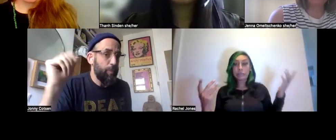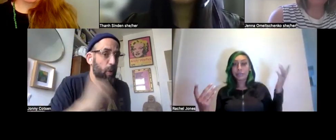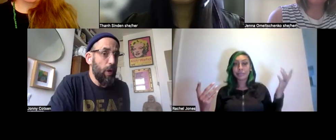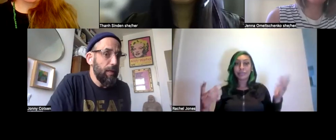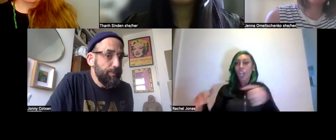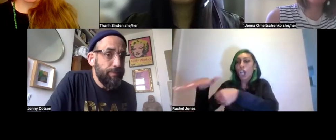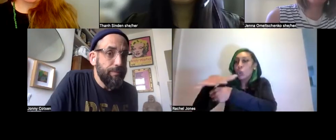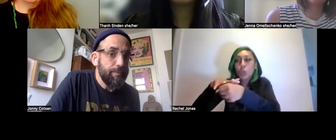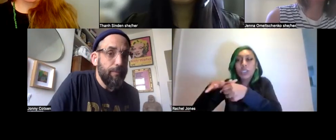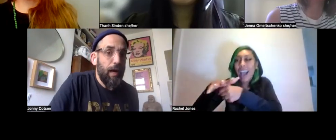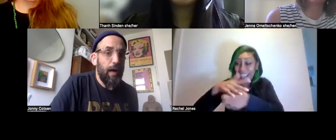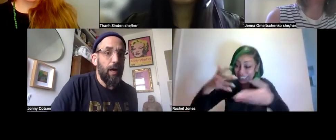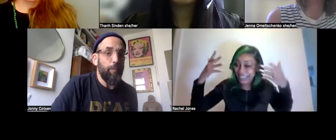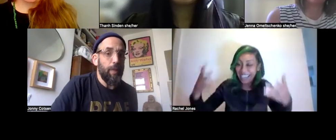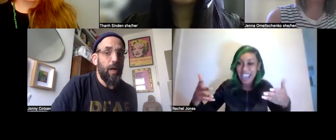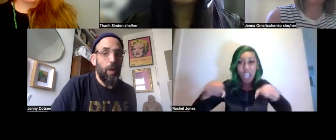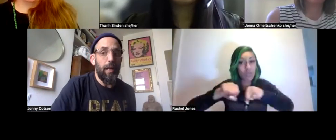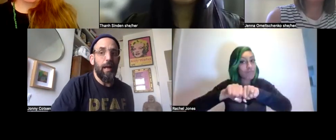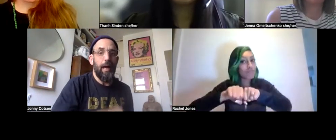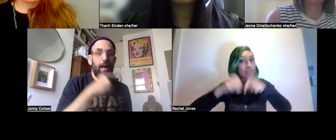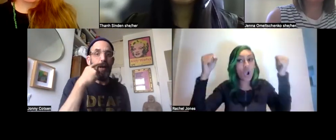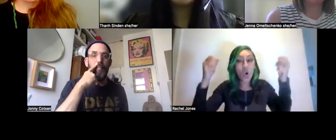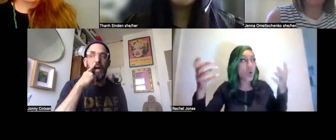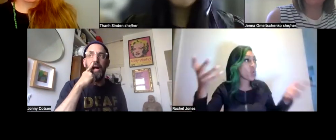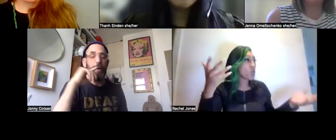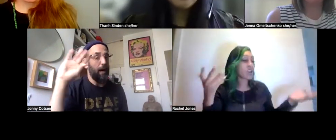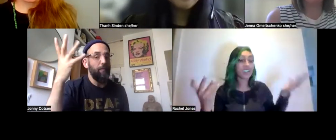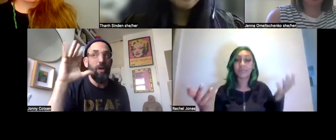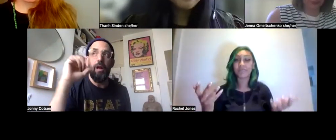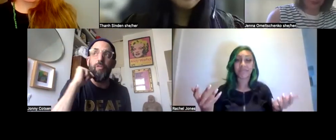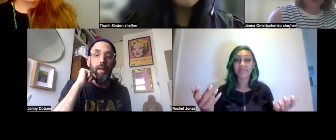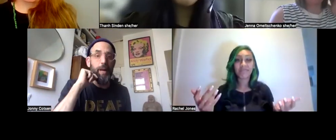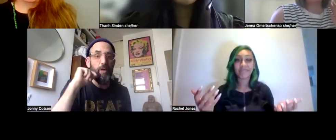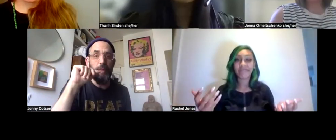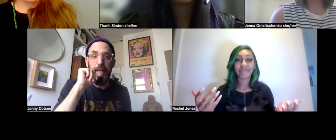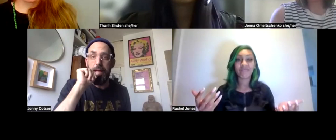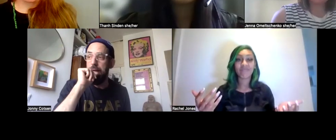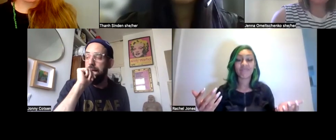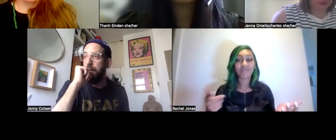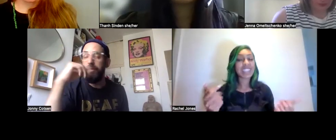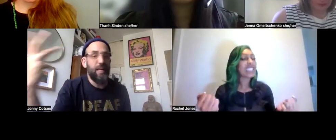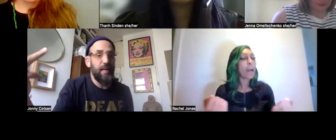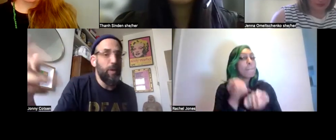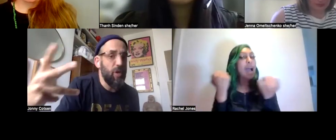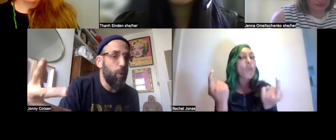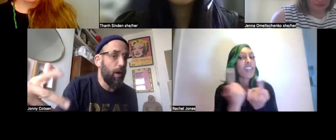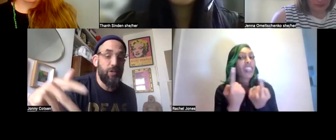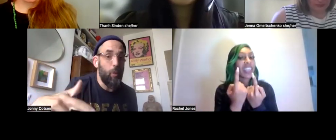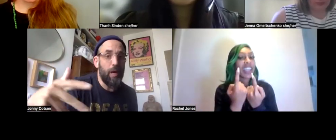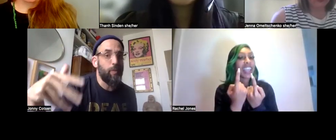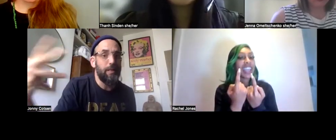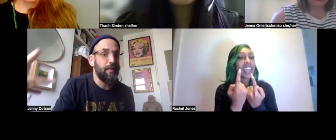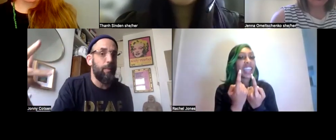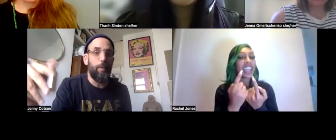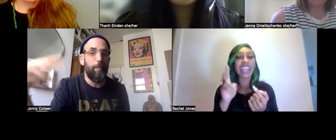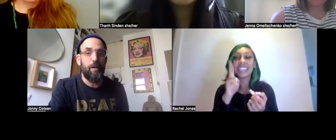society to be broken in a way. And it's really a powerful thing. We've seen it with